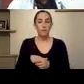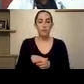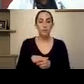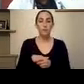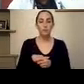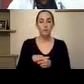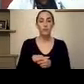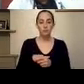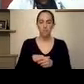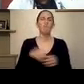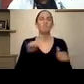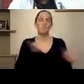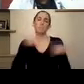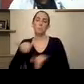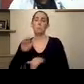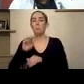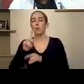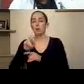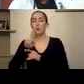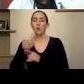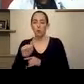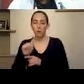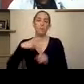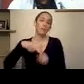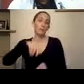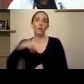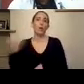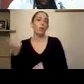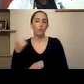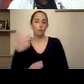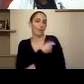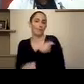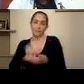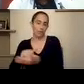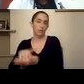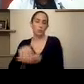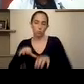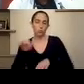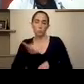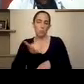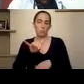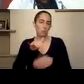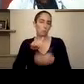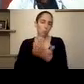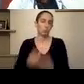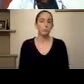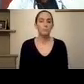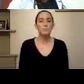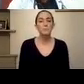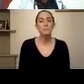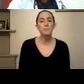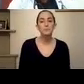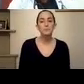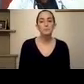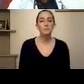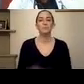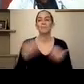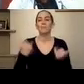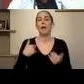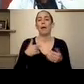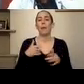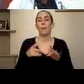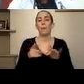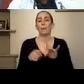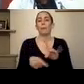happened in the Moderna study and what will happen with all of the following vaccine studies. So I'm just going